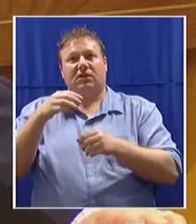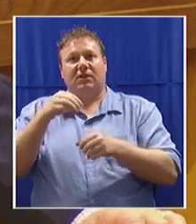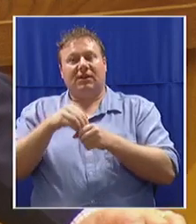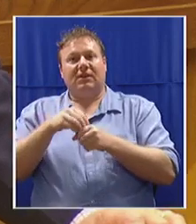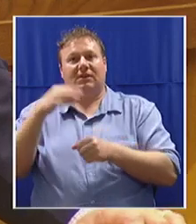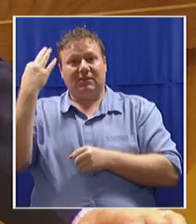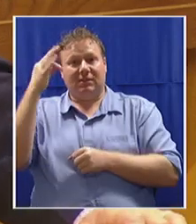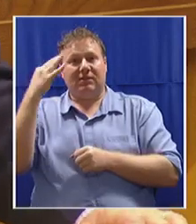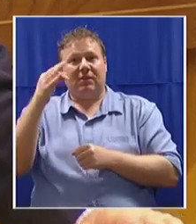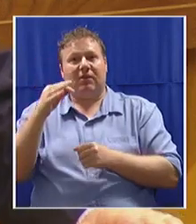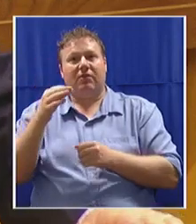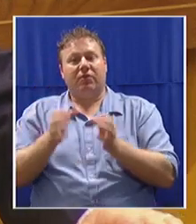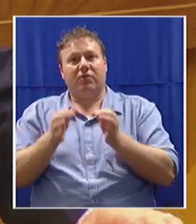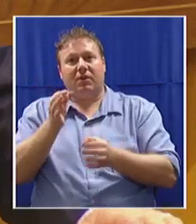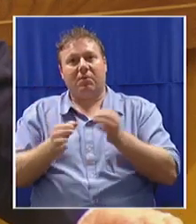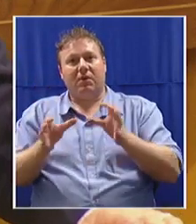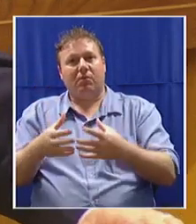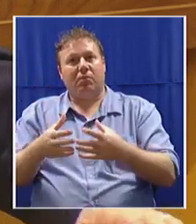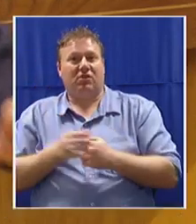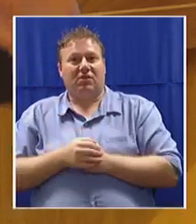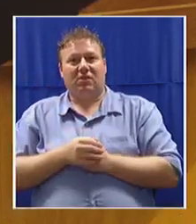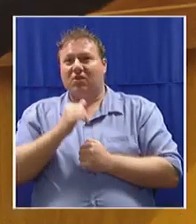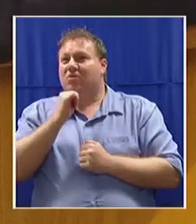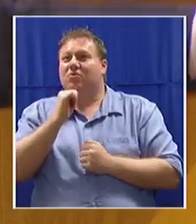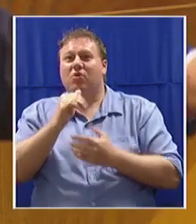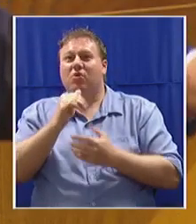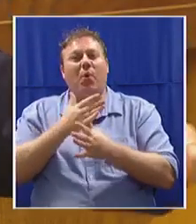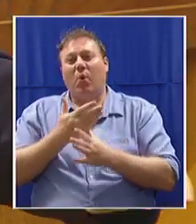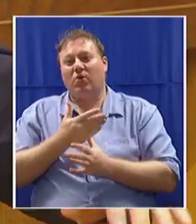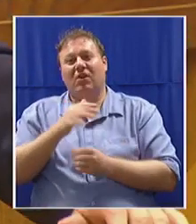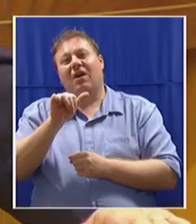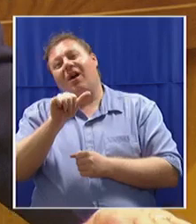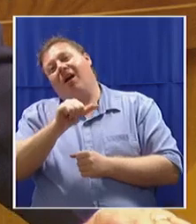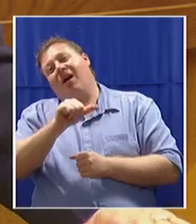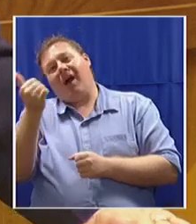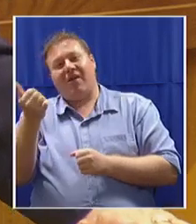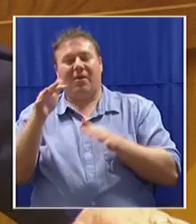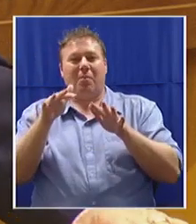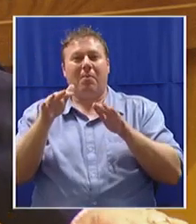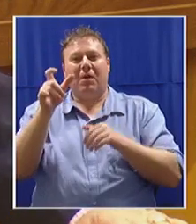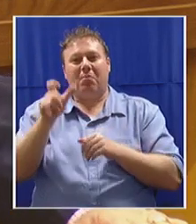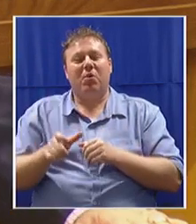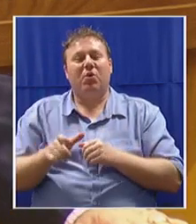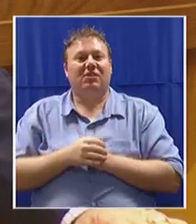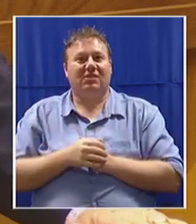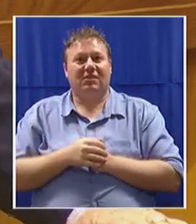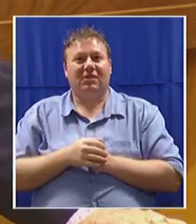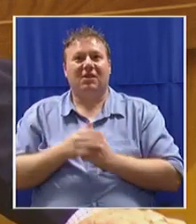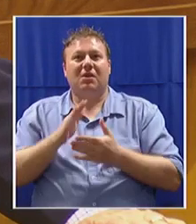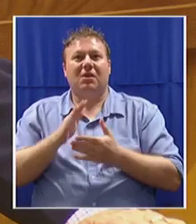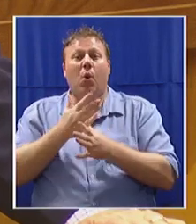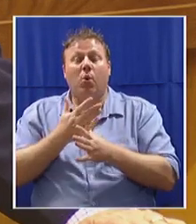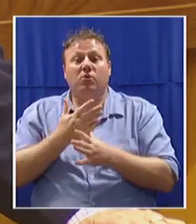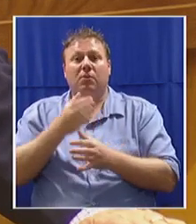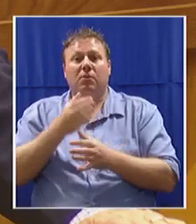party. Not because of someone else from the public, because it's the